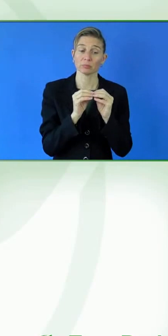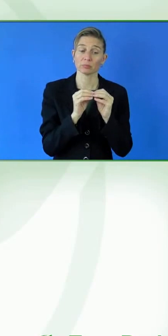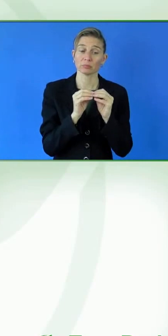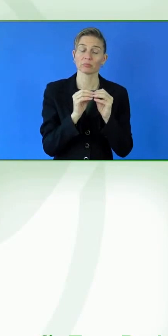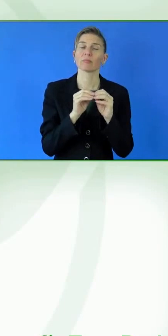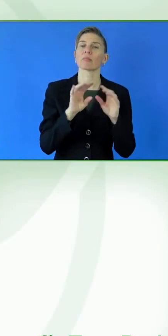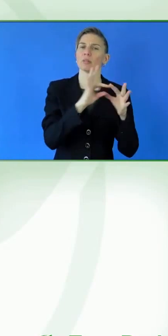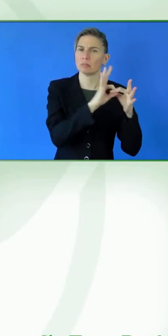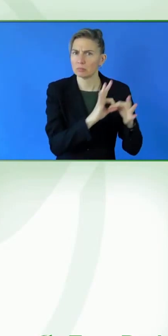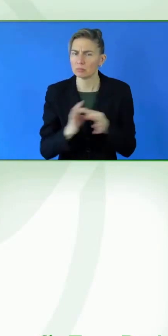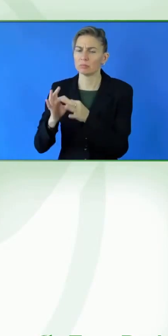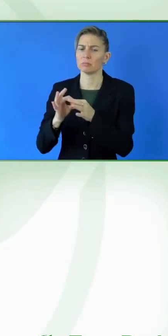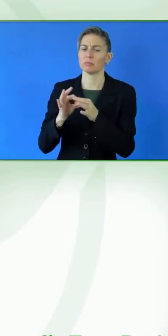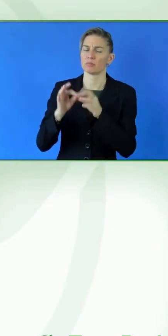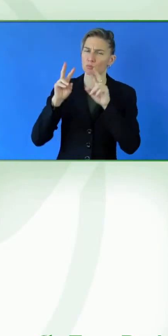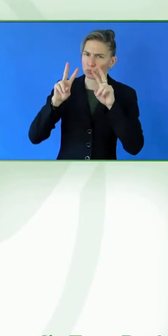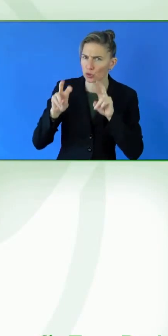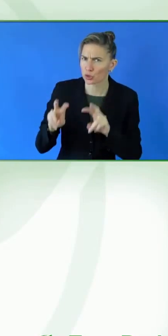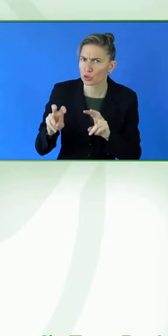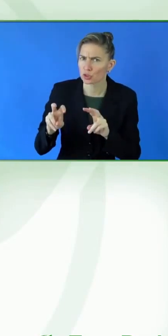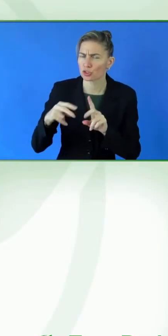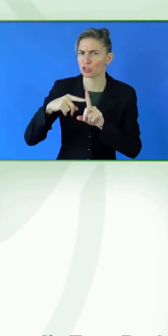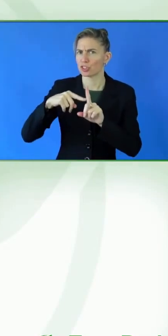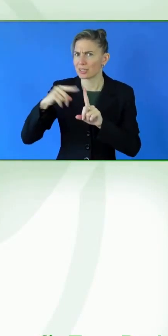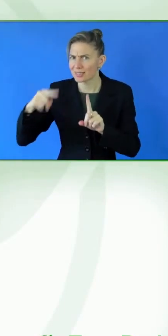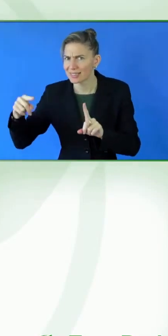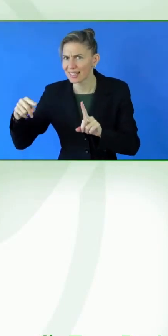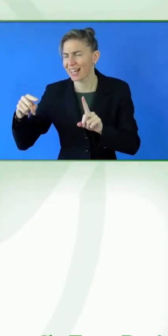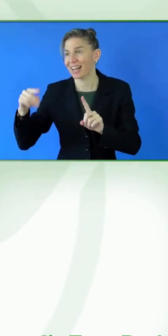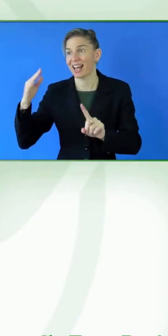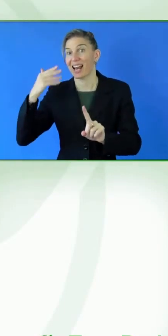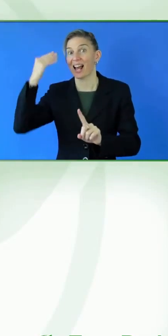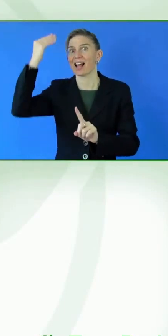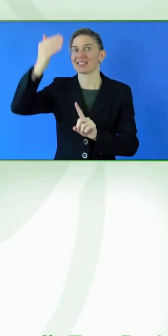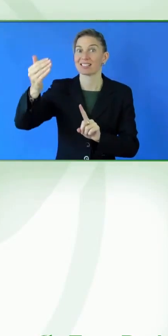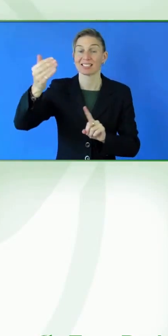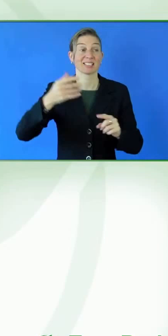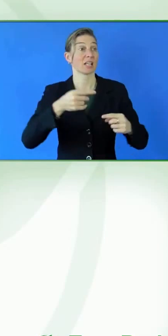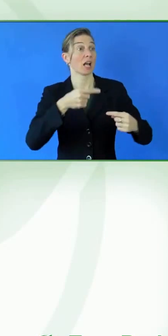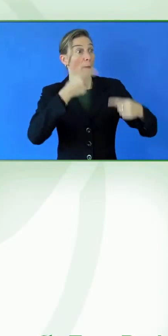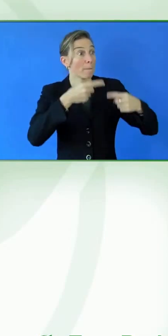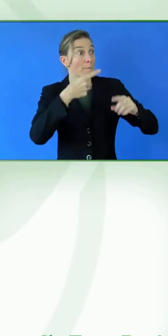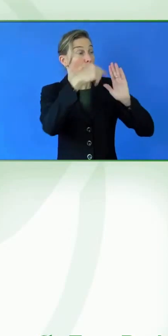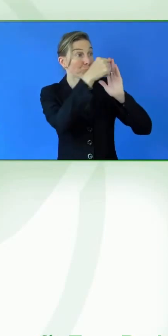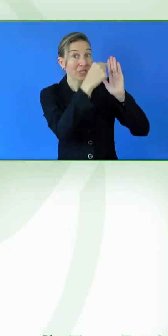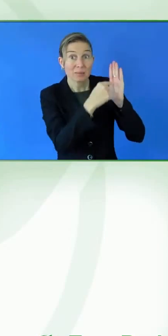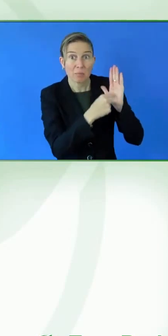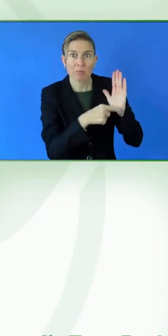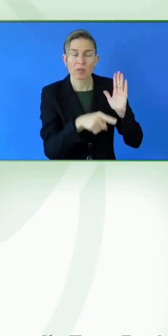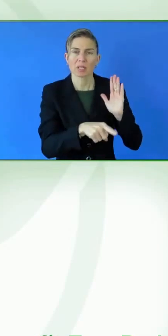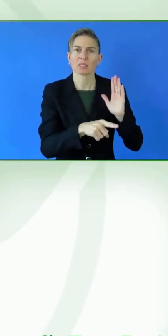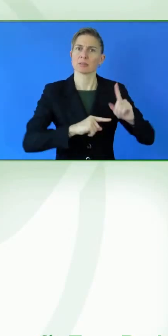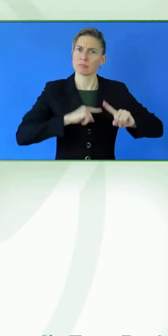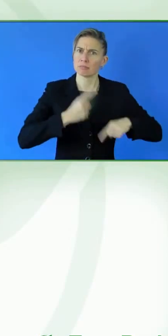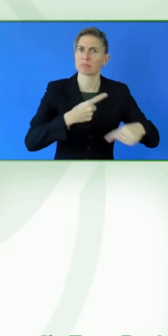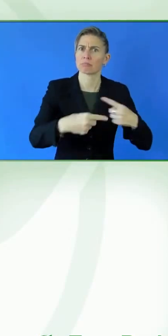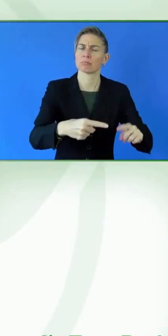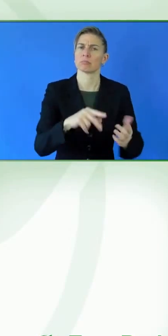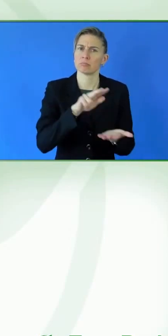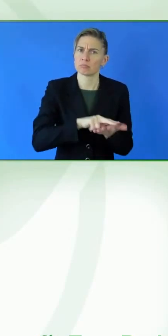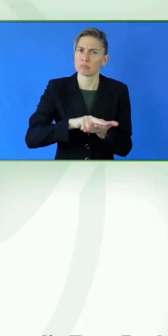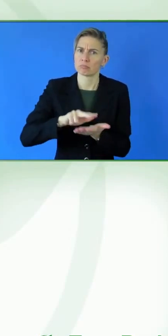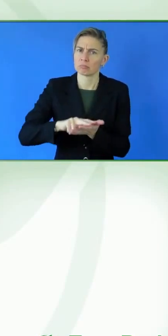ultimately accelerate adoption of these principles through training and advisory services. UN